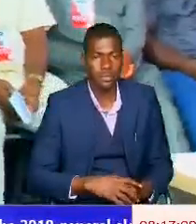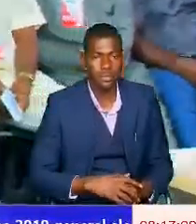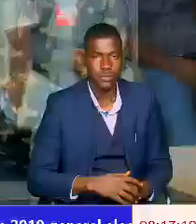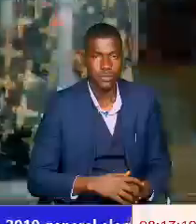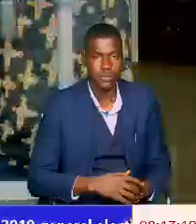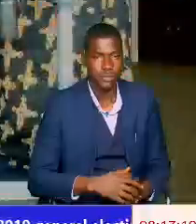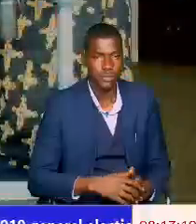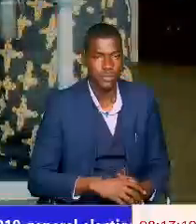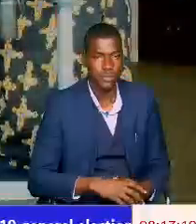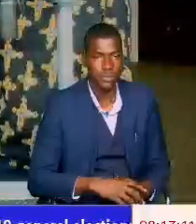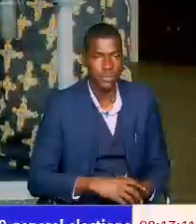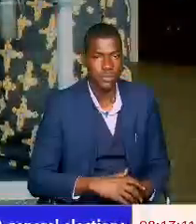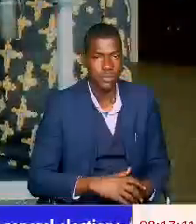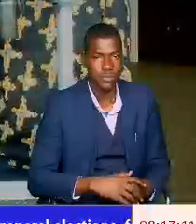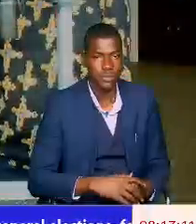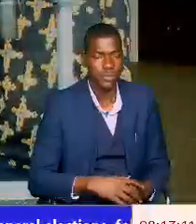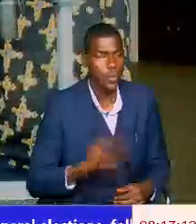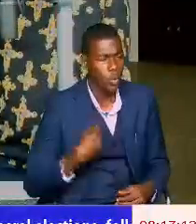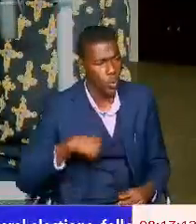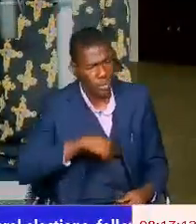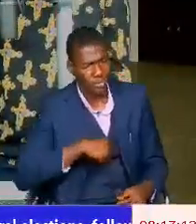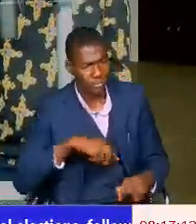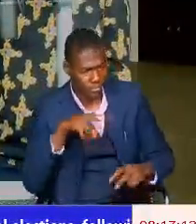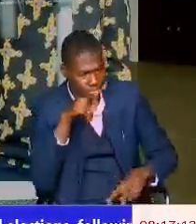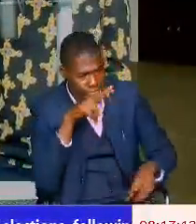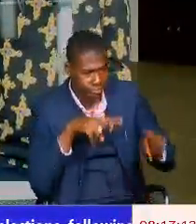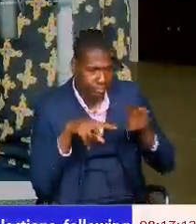We are looking and we are watching.